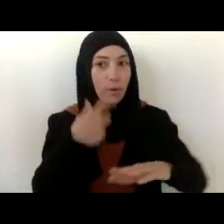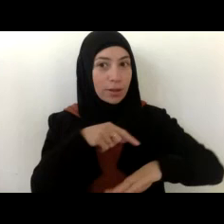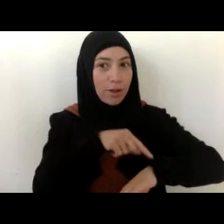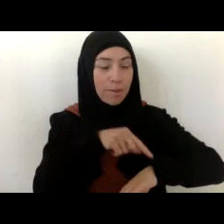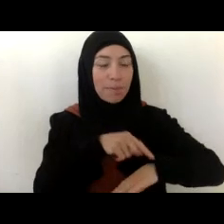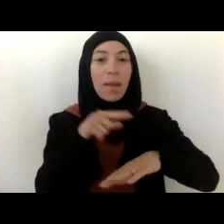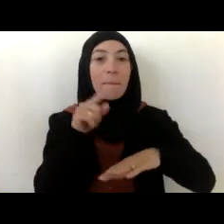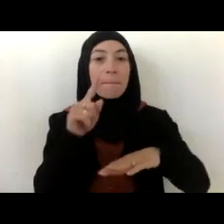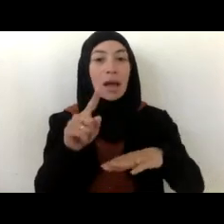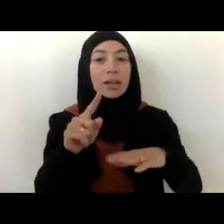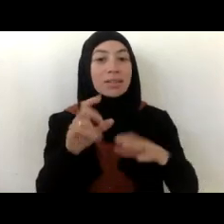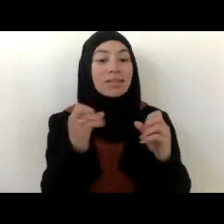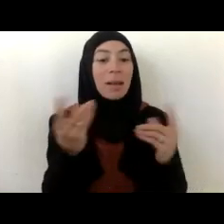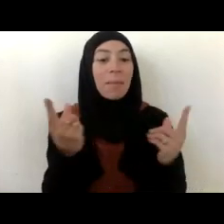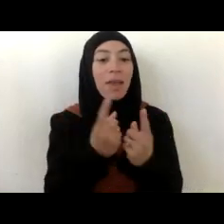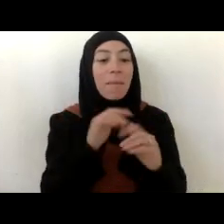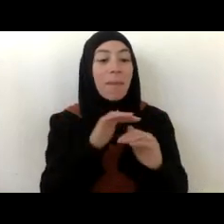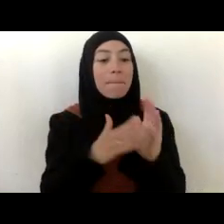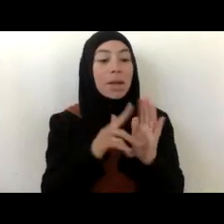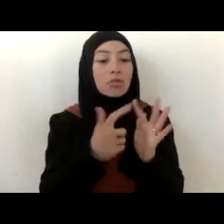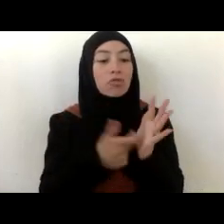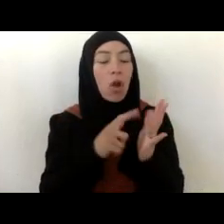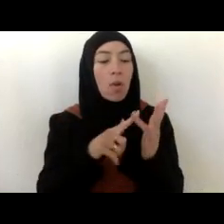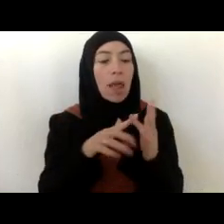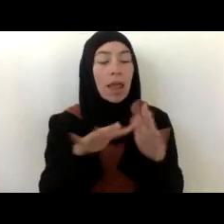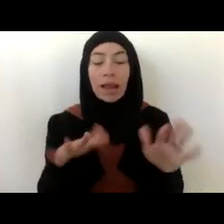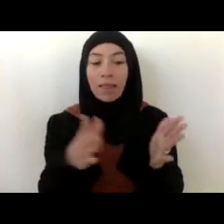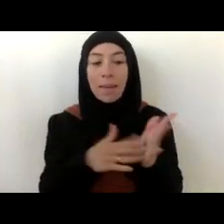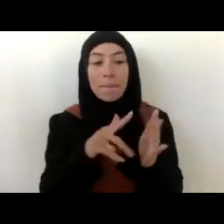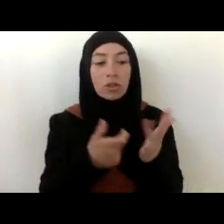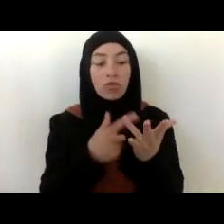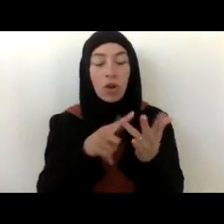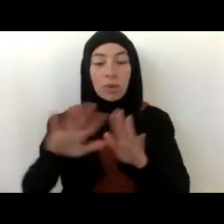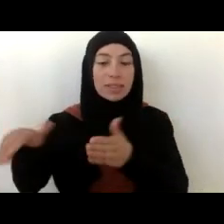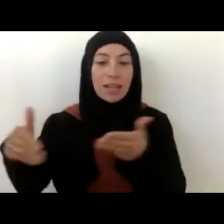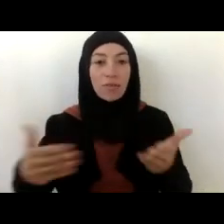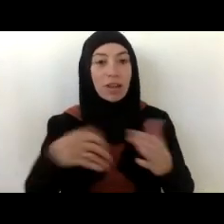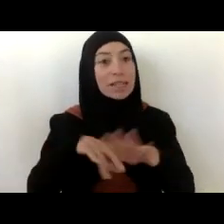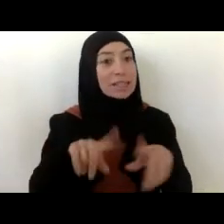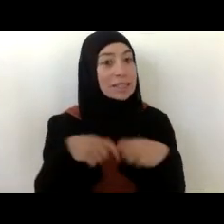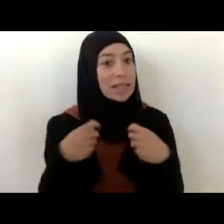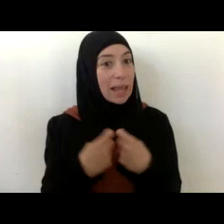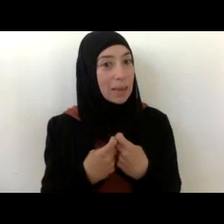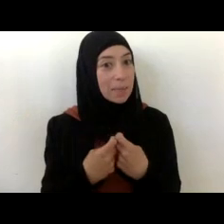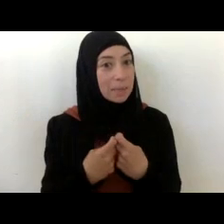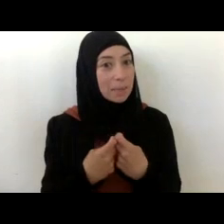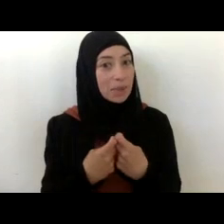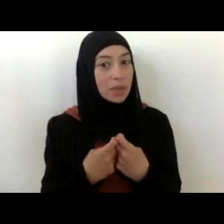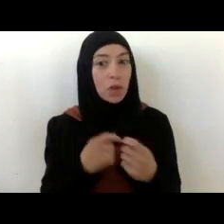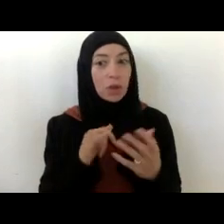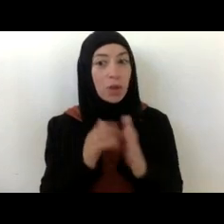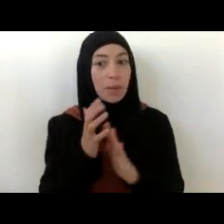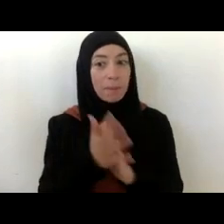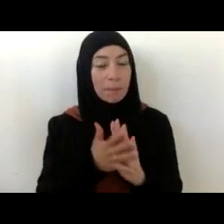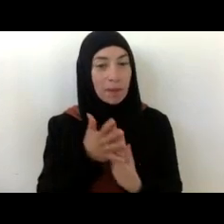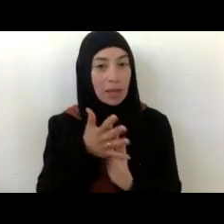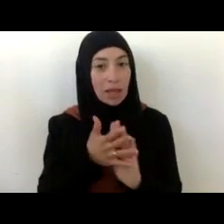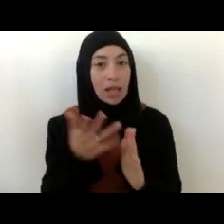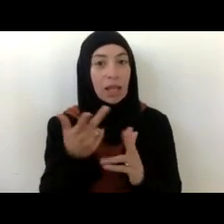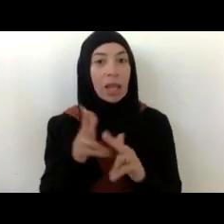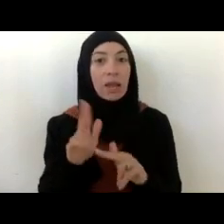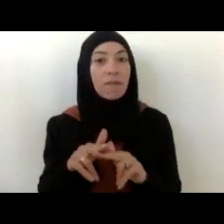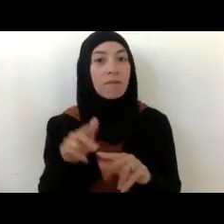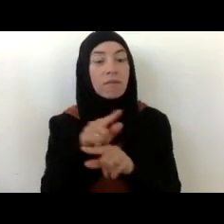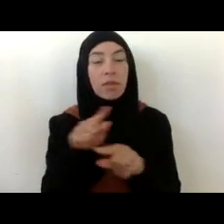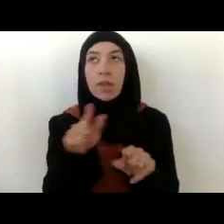about Metro is that every aspect of Metro is delivered in teams. And so if there is